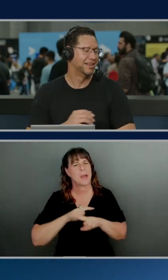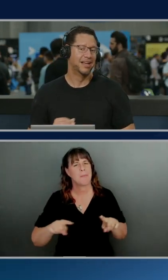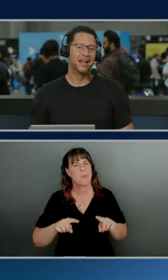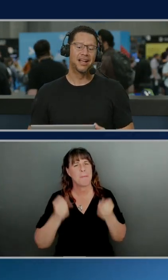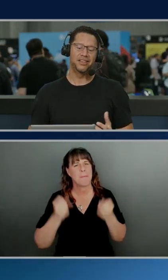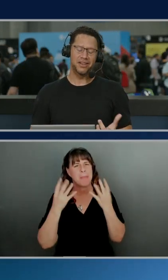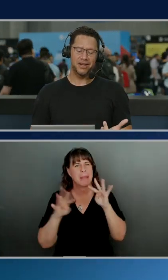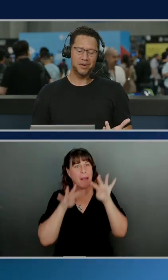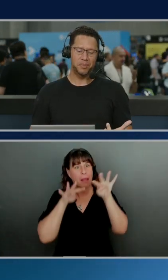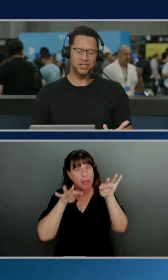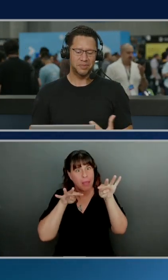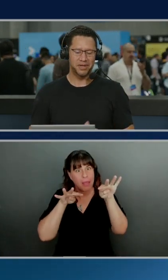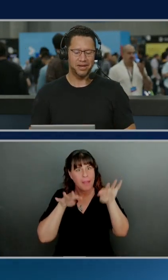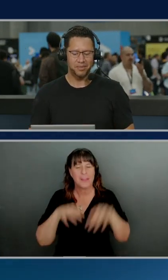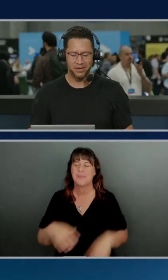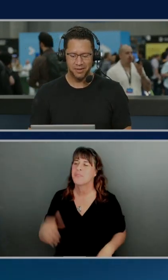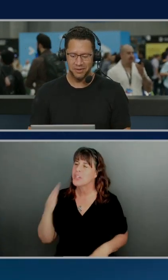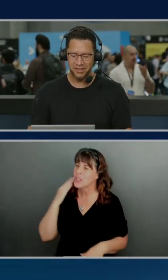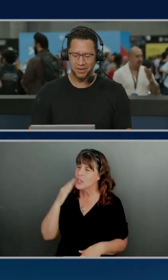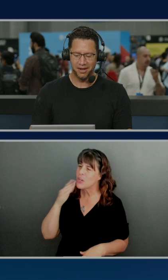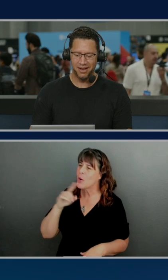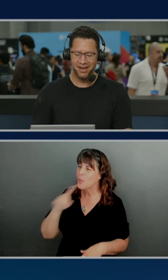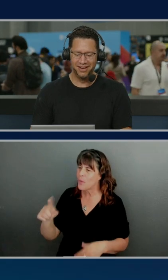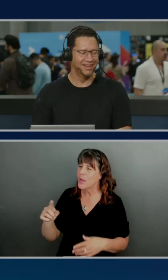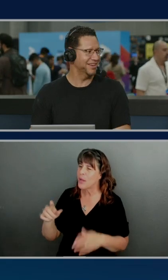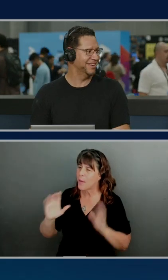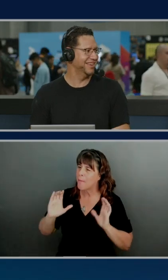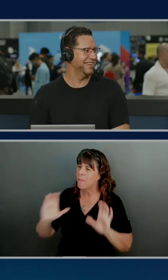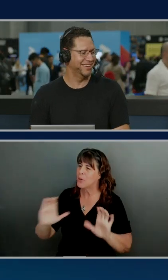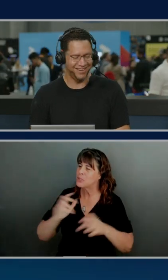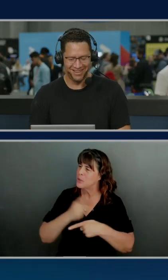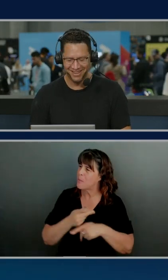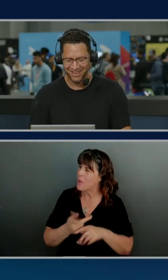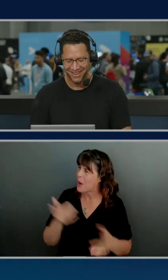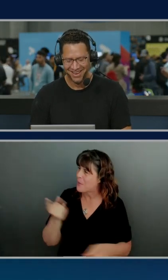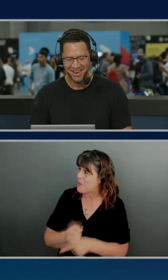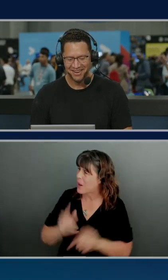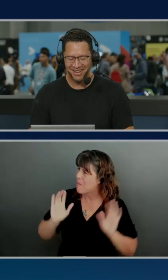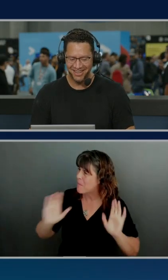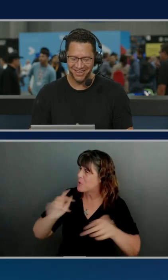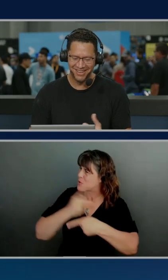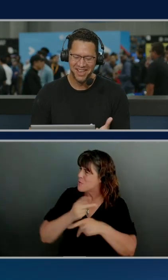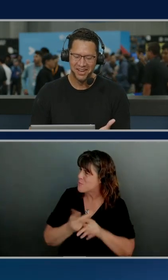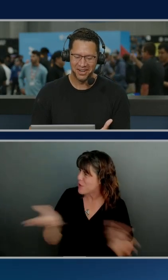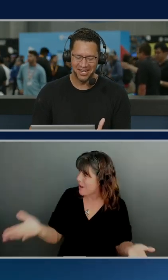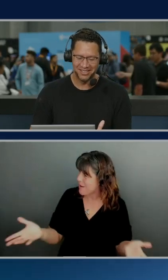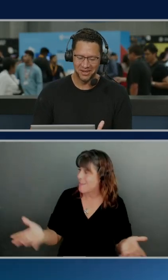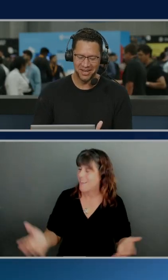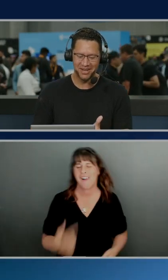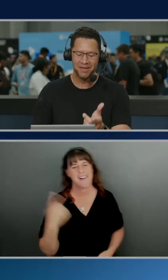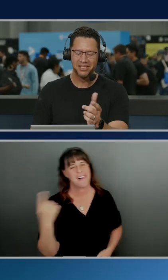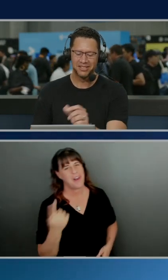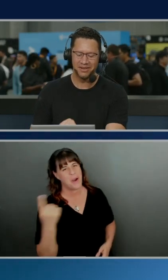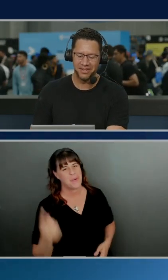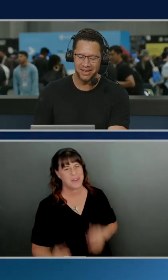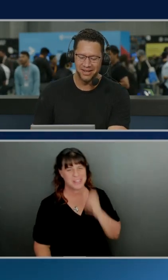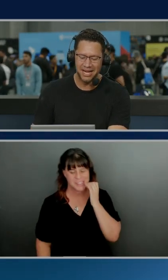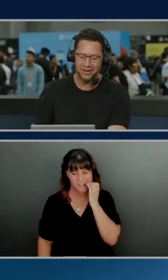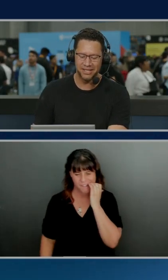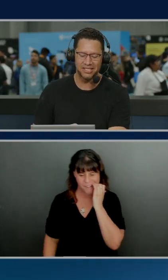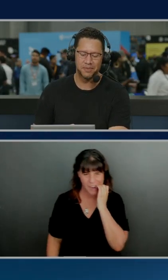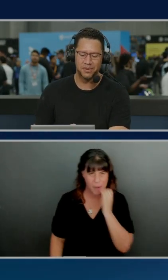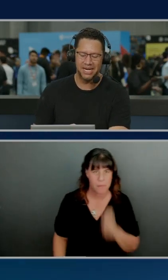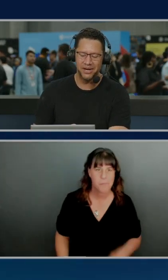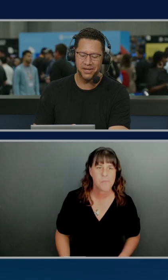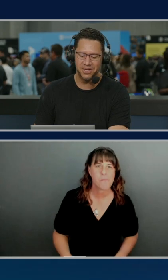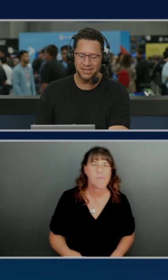looking. You know, push to prod, bro. Push to prod. That's right. Always. All right, so here, certainly, now